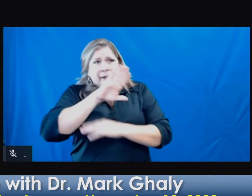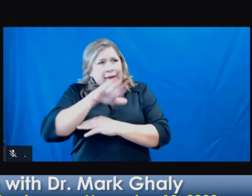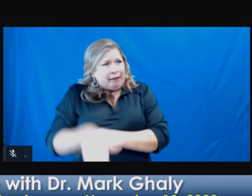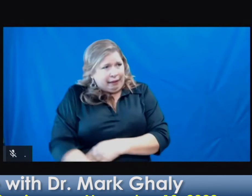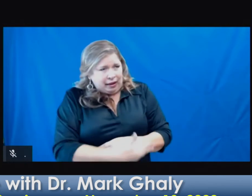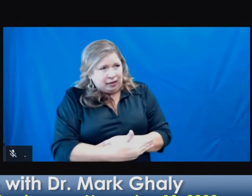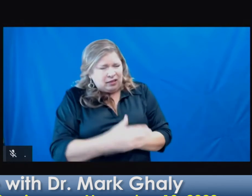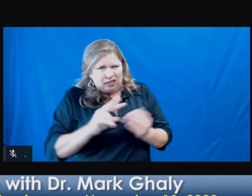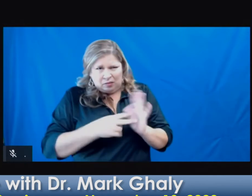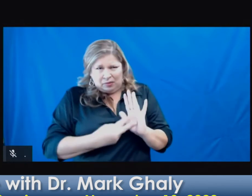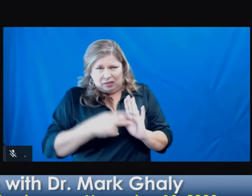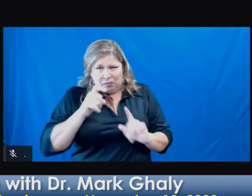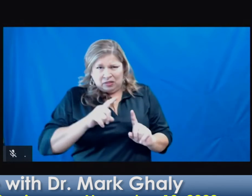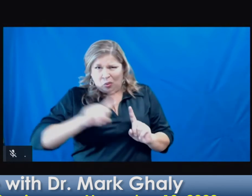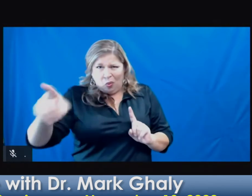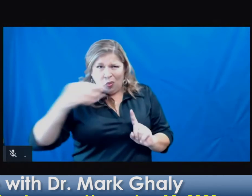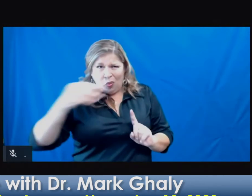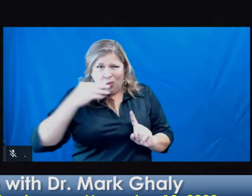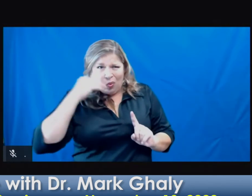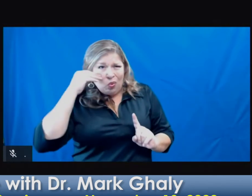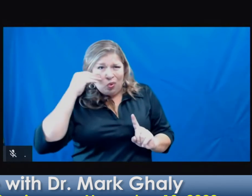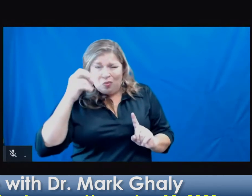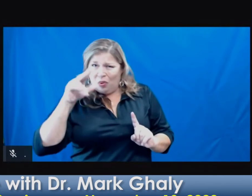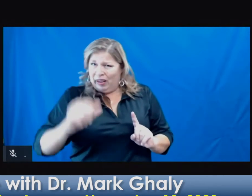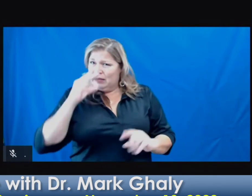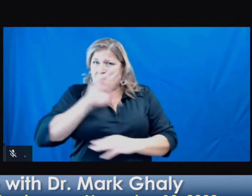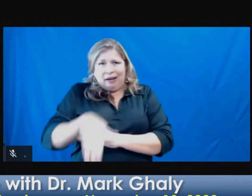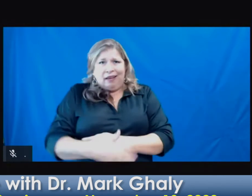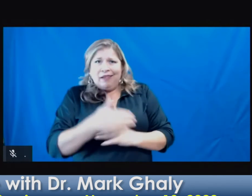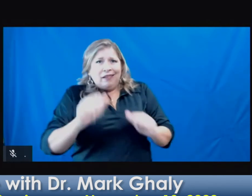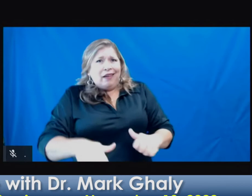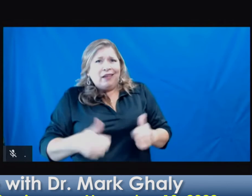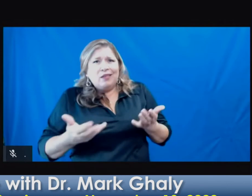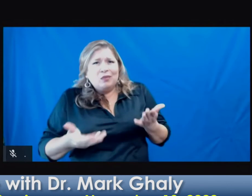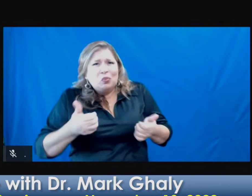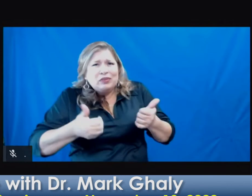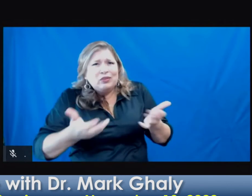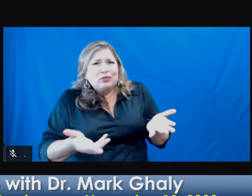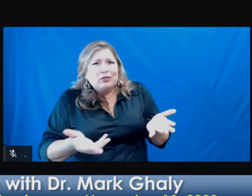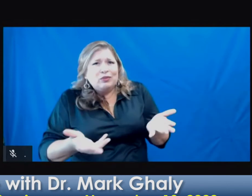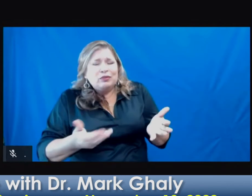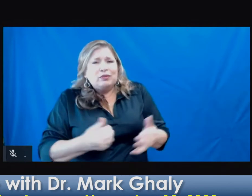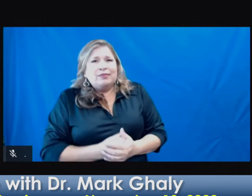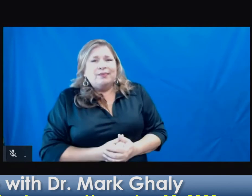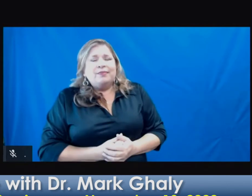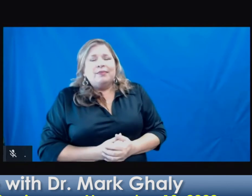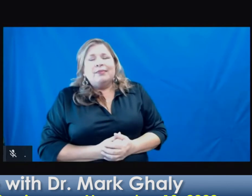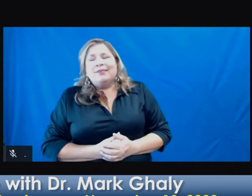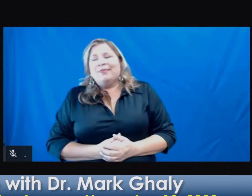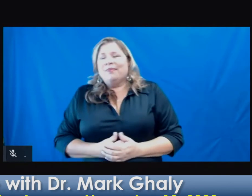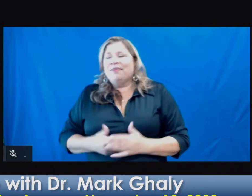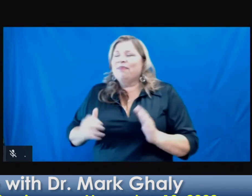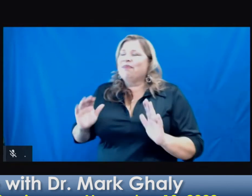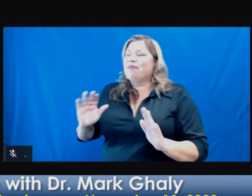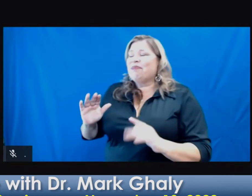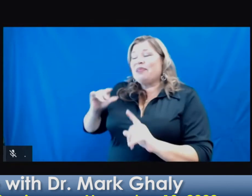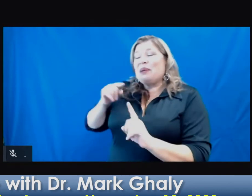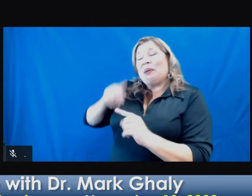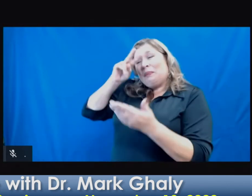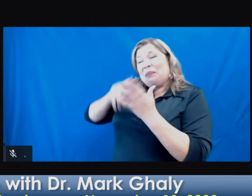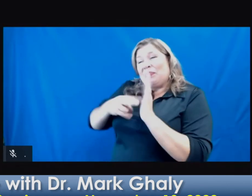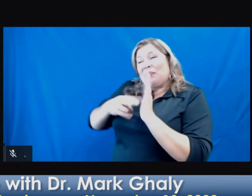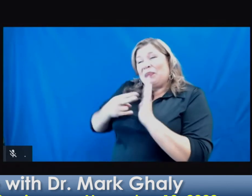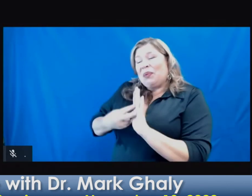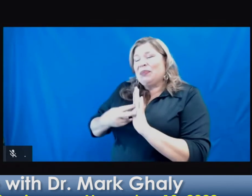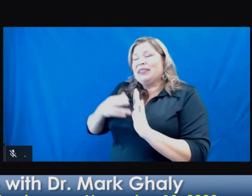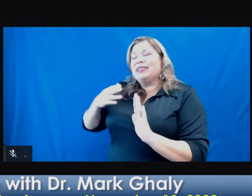over? I mean, look, the spirit of the order is that if people are visiting